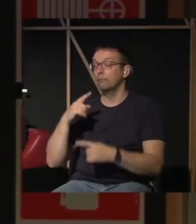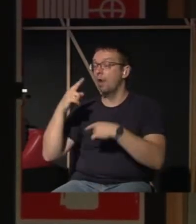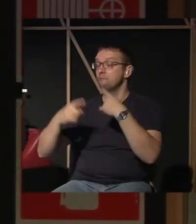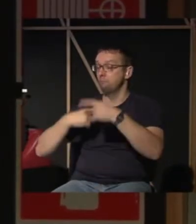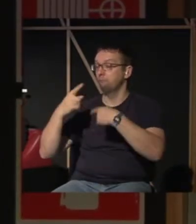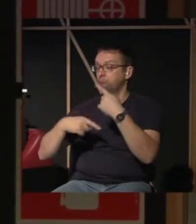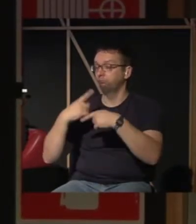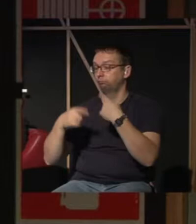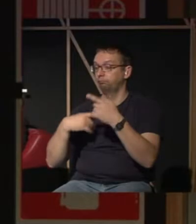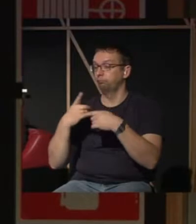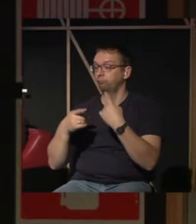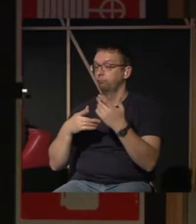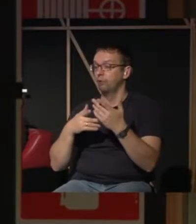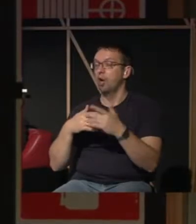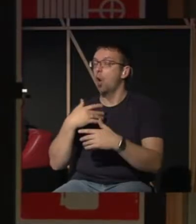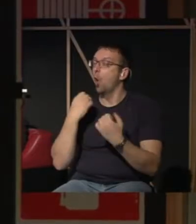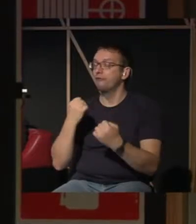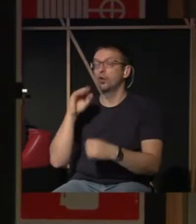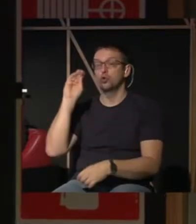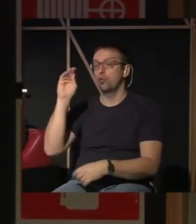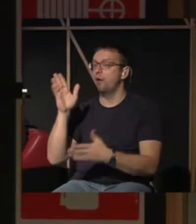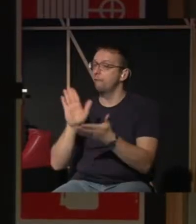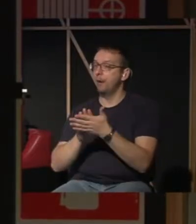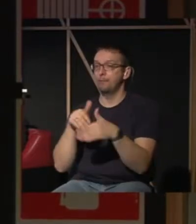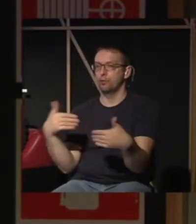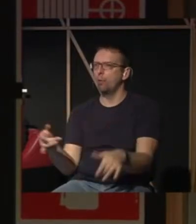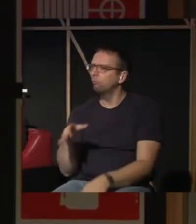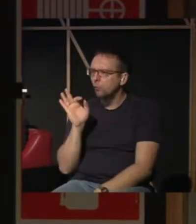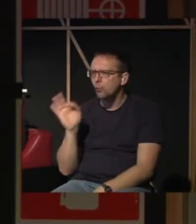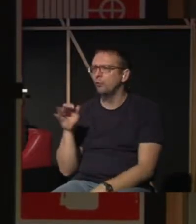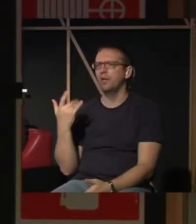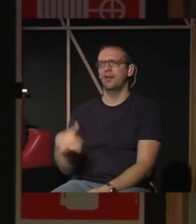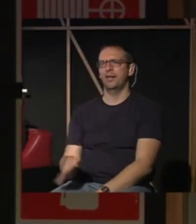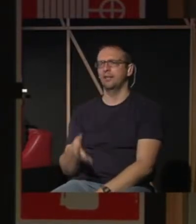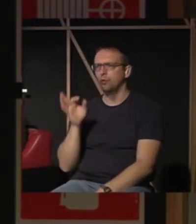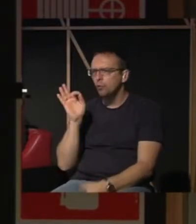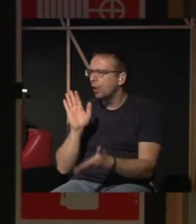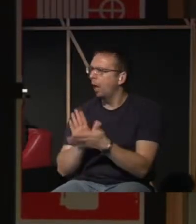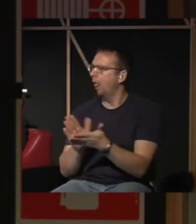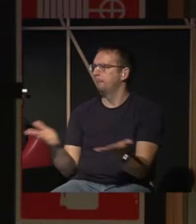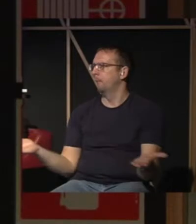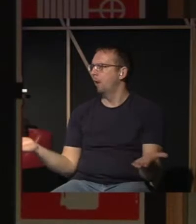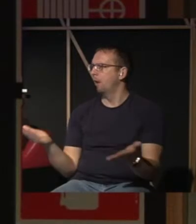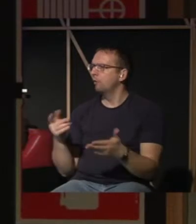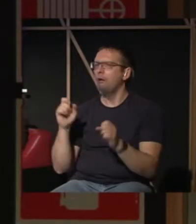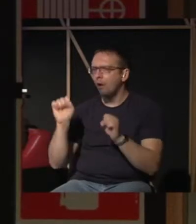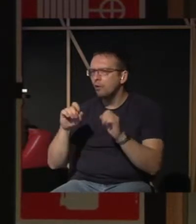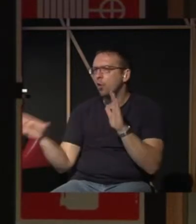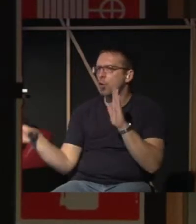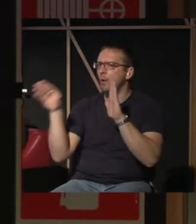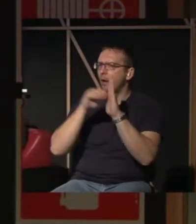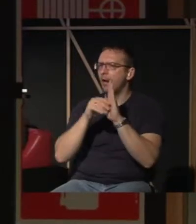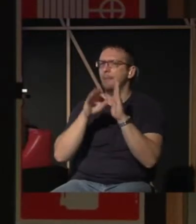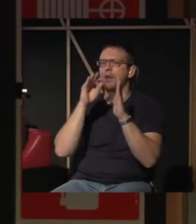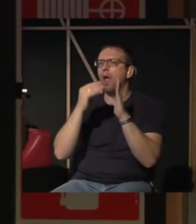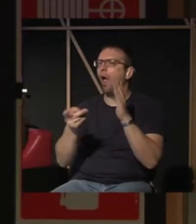in the future. So from a best practice, that became a requirement for 2018. So it just goes to show you how we really